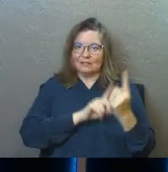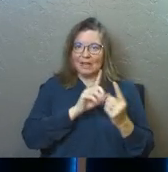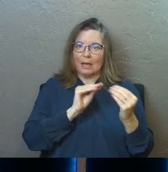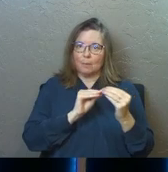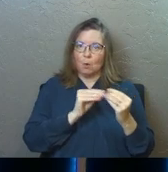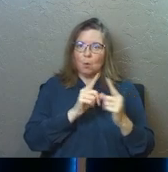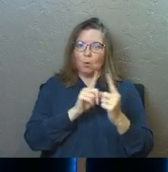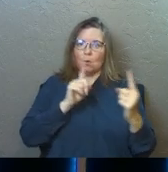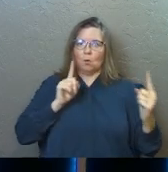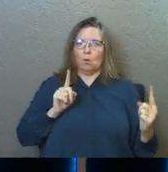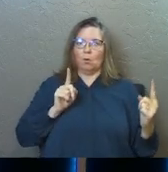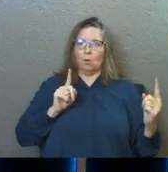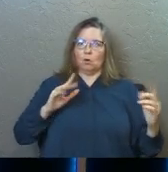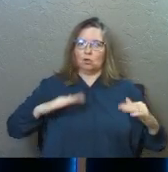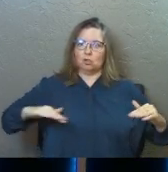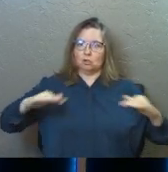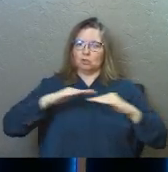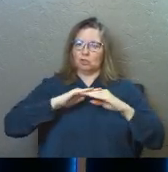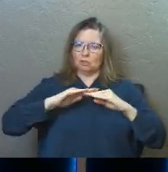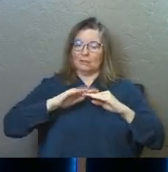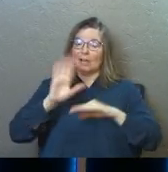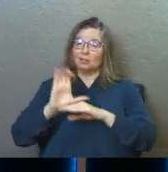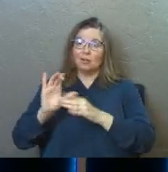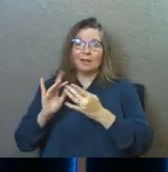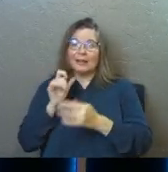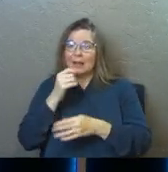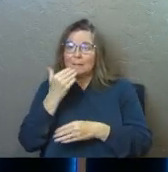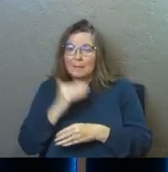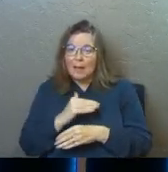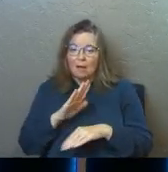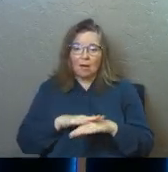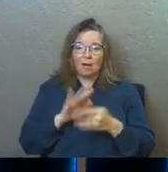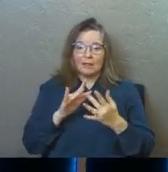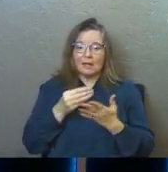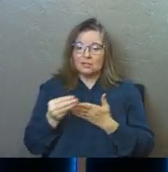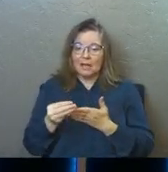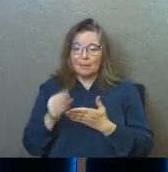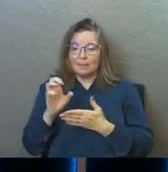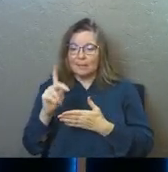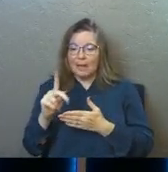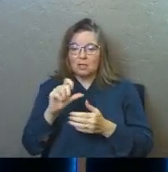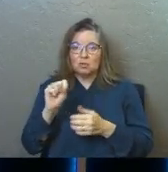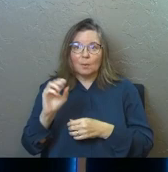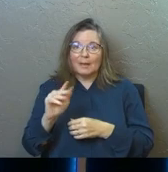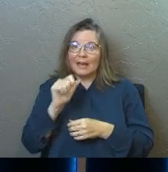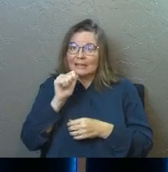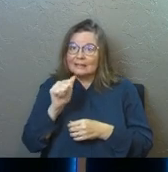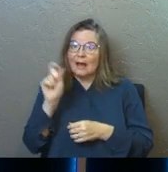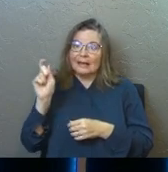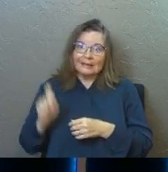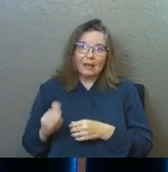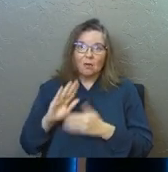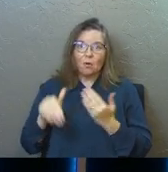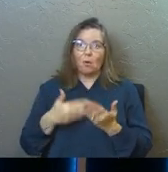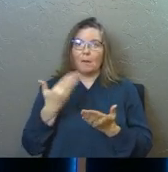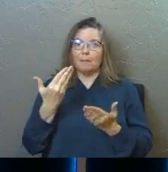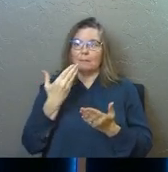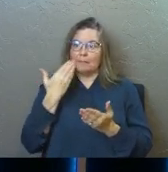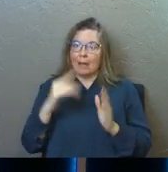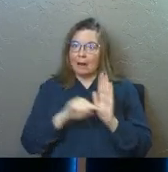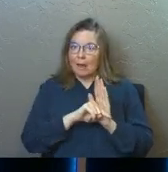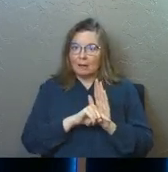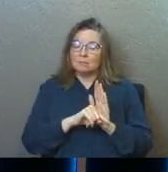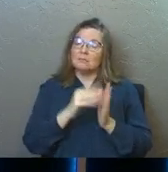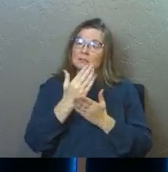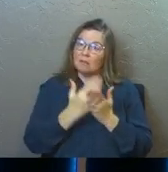It's a little more surface level. And these aren't bad things. Church online is not a bad thing. Online shopping and banking and social media aren't necessarily all bad things. They're great things.